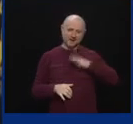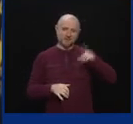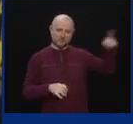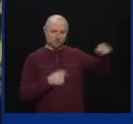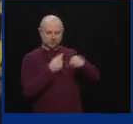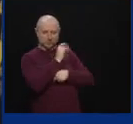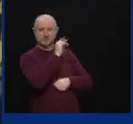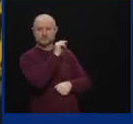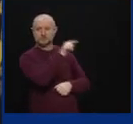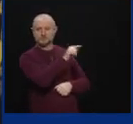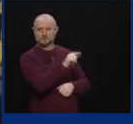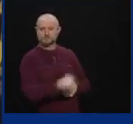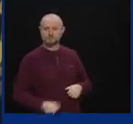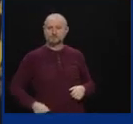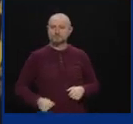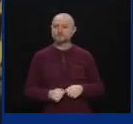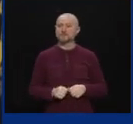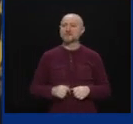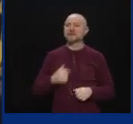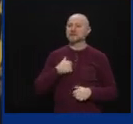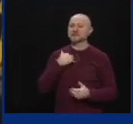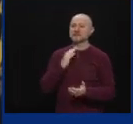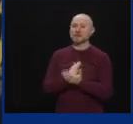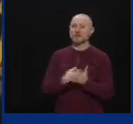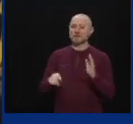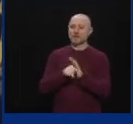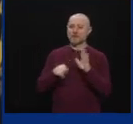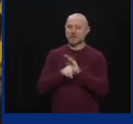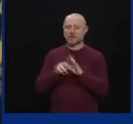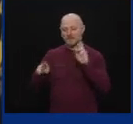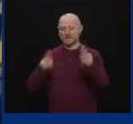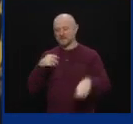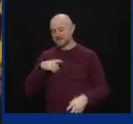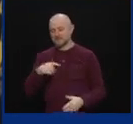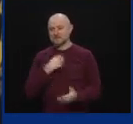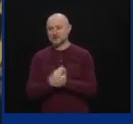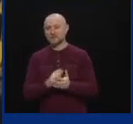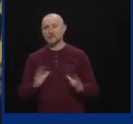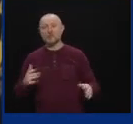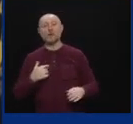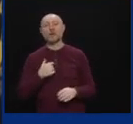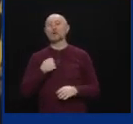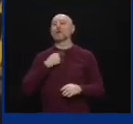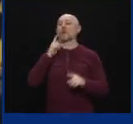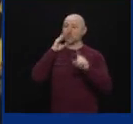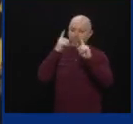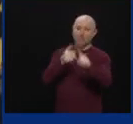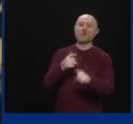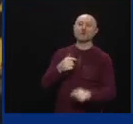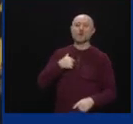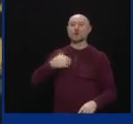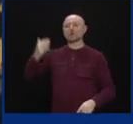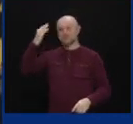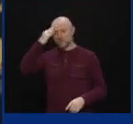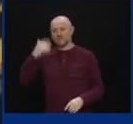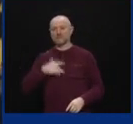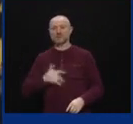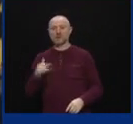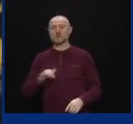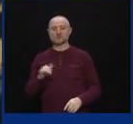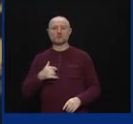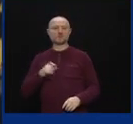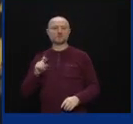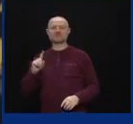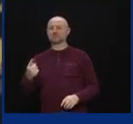take stop taking shots like that. But as I'm about to introduce someone who knows what it's like to be a first, a